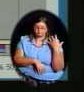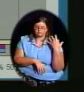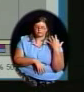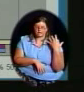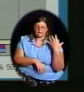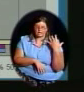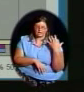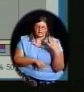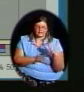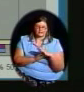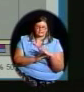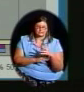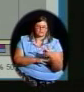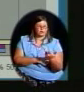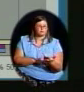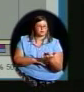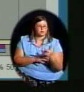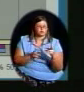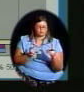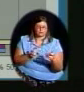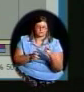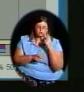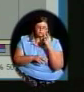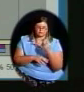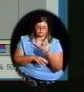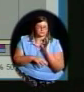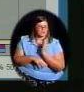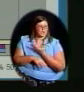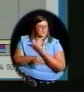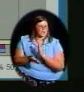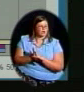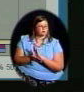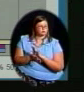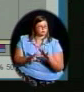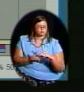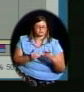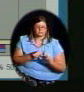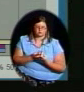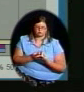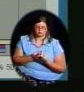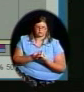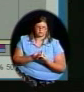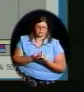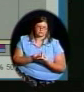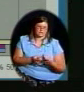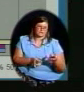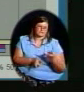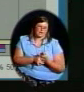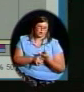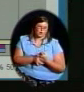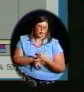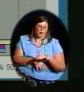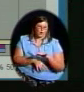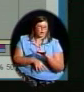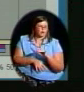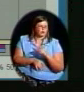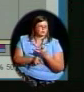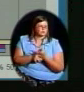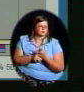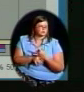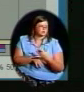top 3 issues that we see in our school district: alcohol, cigarettes, and